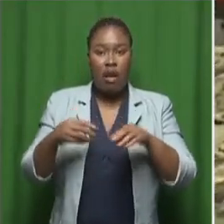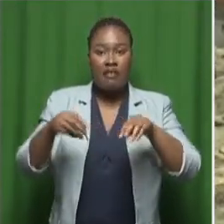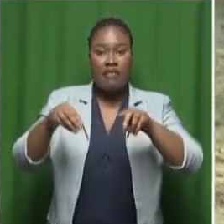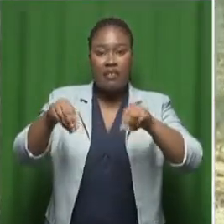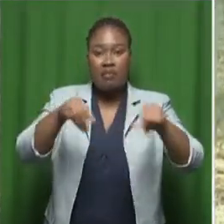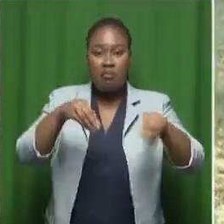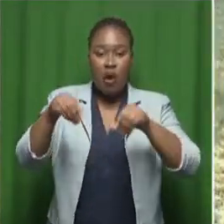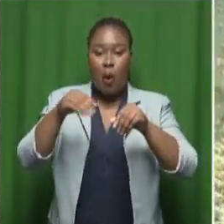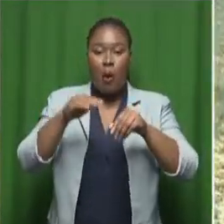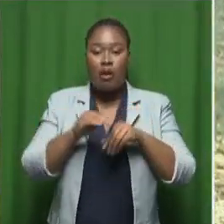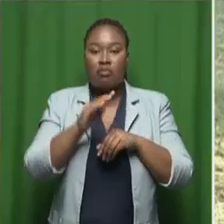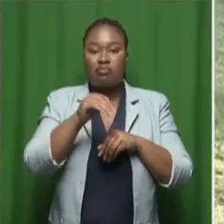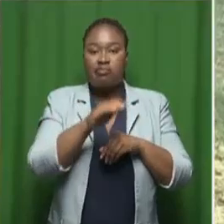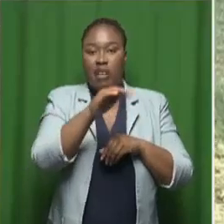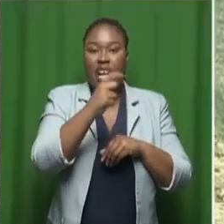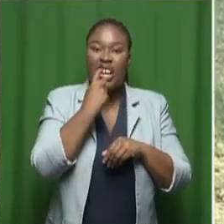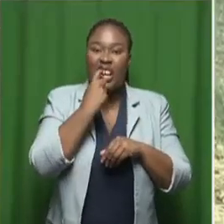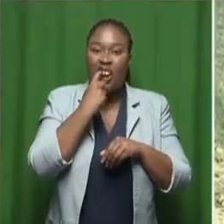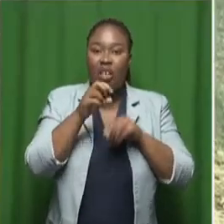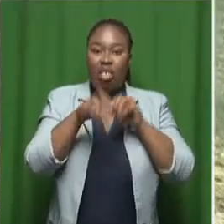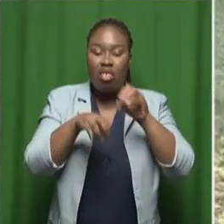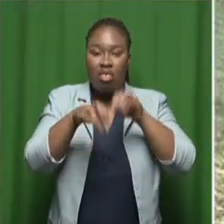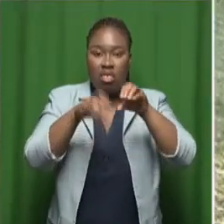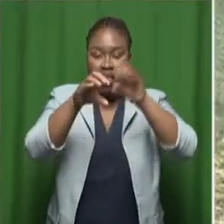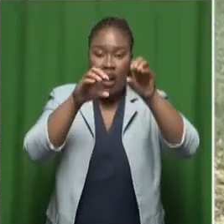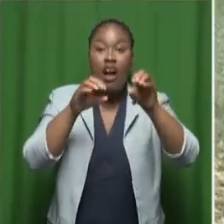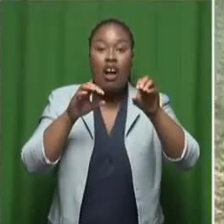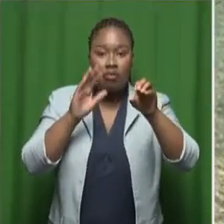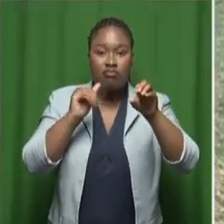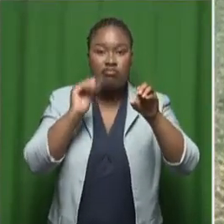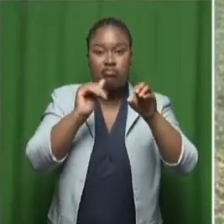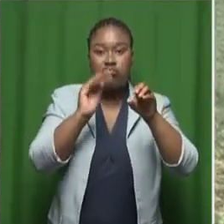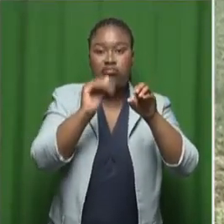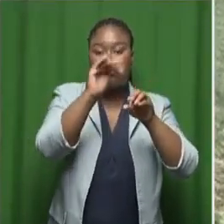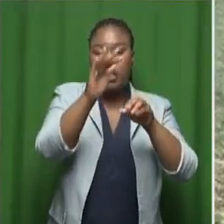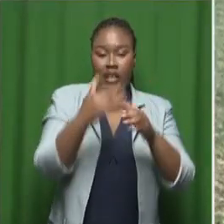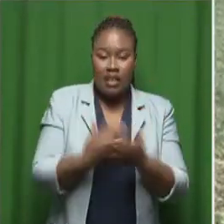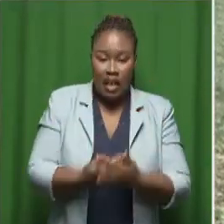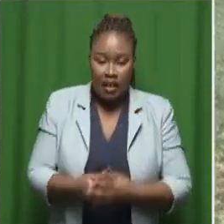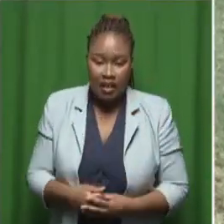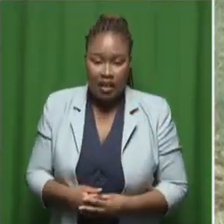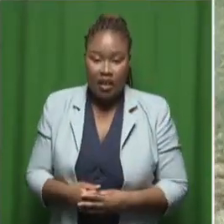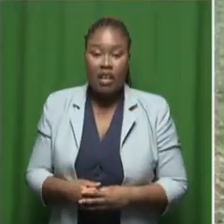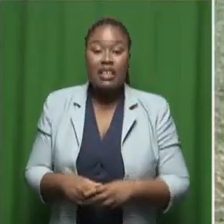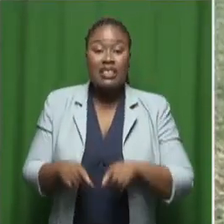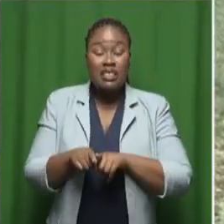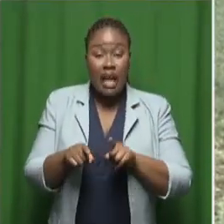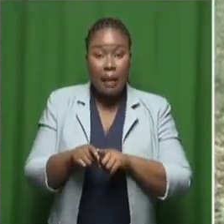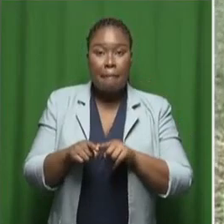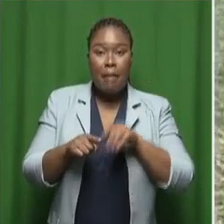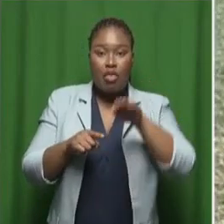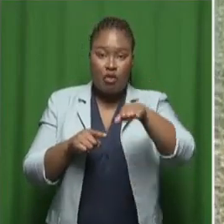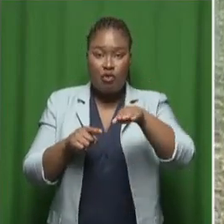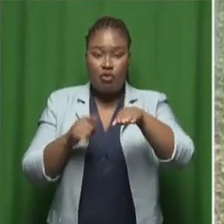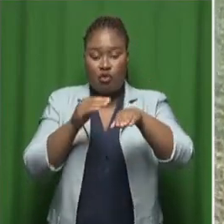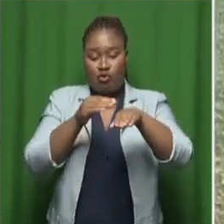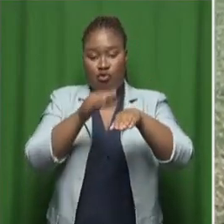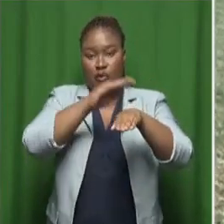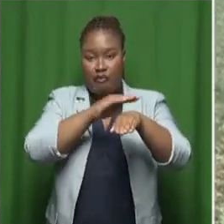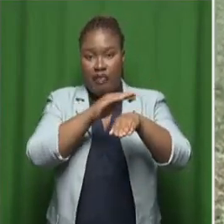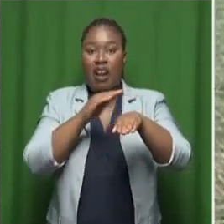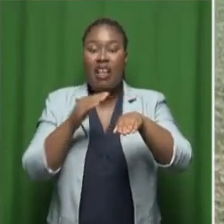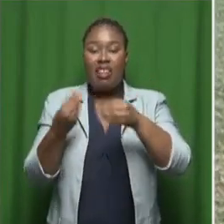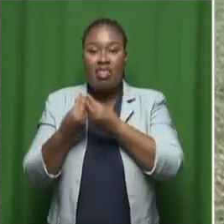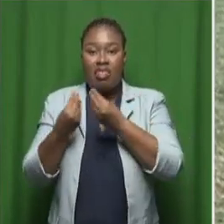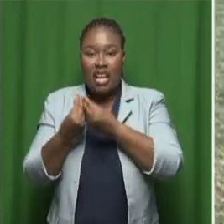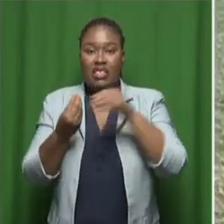sense. Then also for safety, put an integrated roll cage in it, so you can load half a ton on the roof. And also,